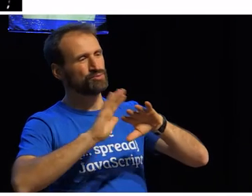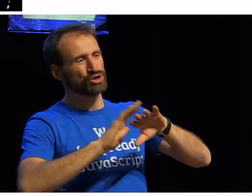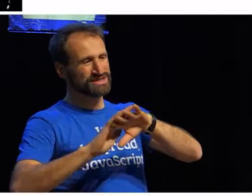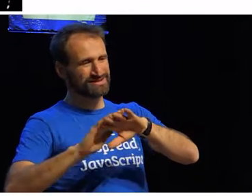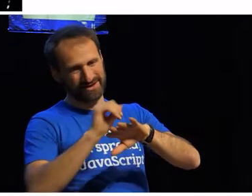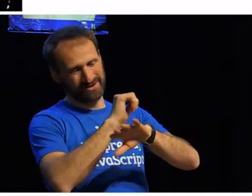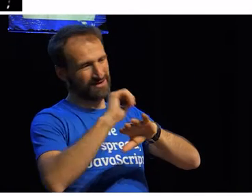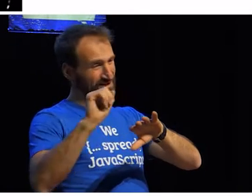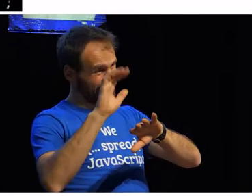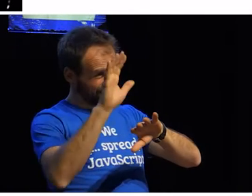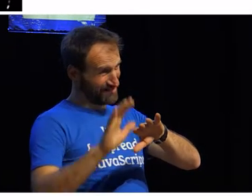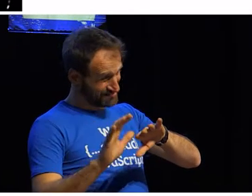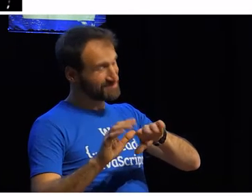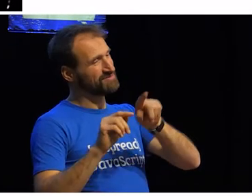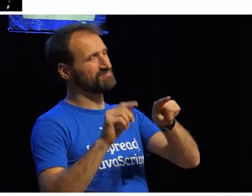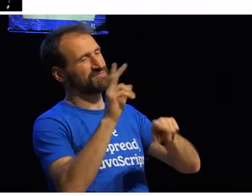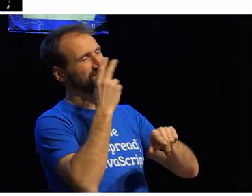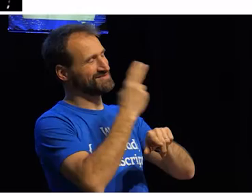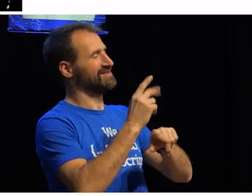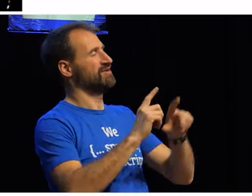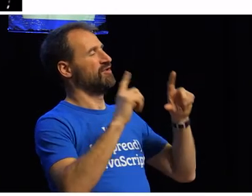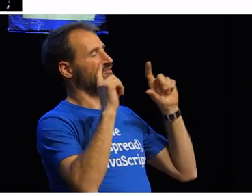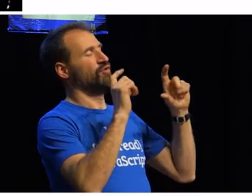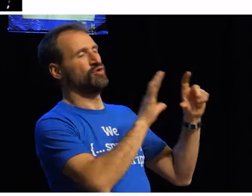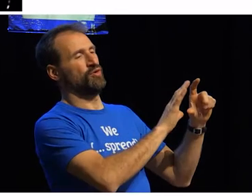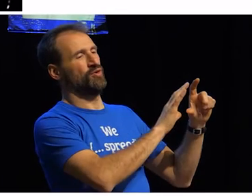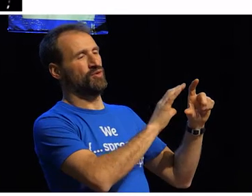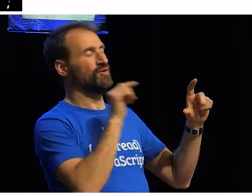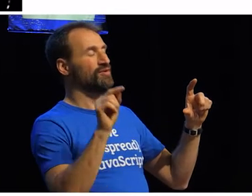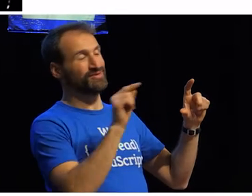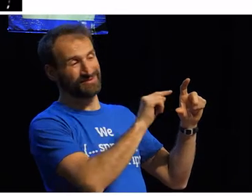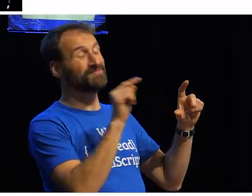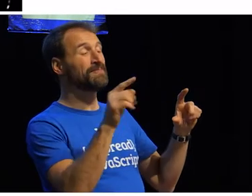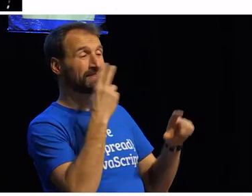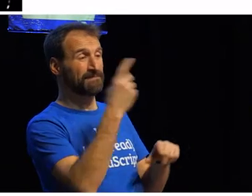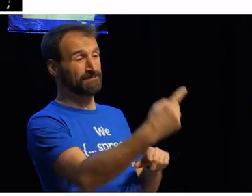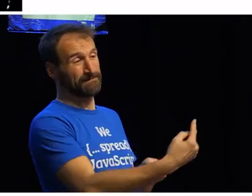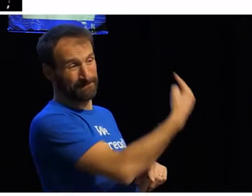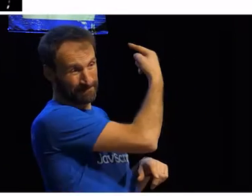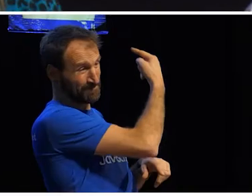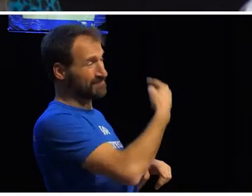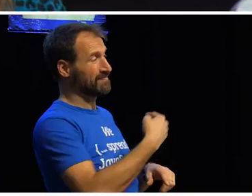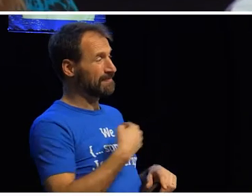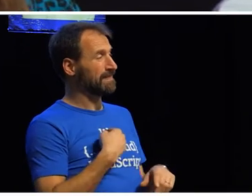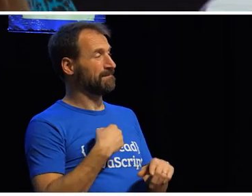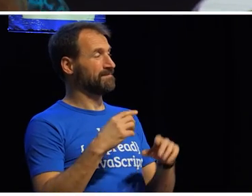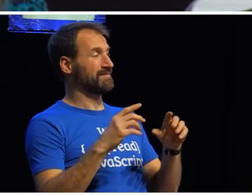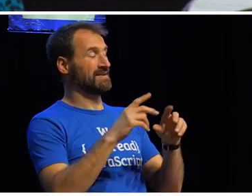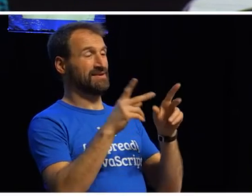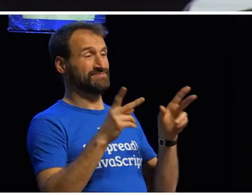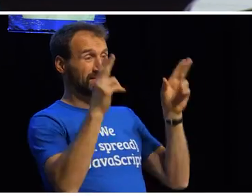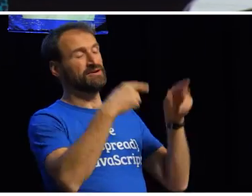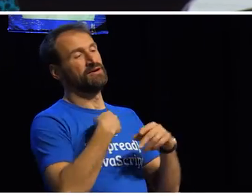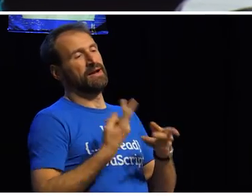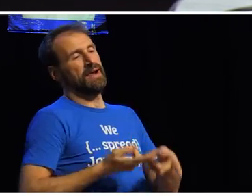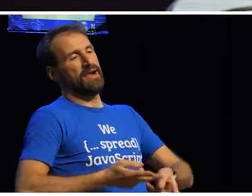you know, edges in these photos on the right-hand side. And this image I actually use in this slide is borrowed from Microsoft